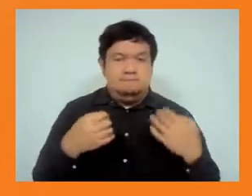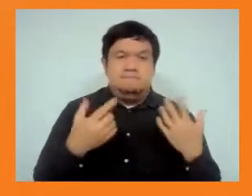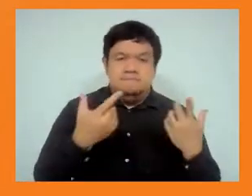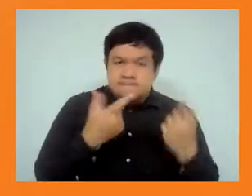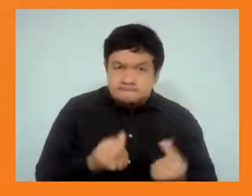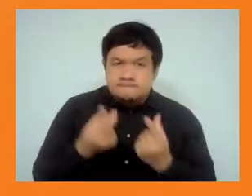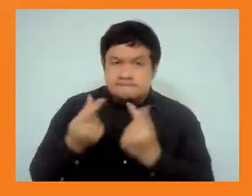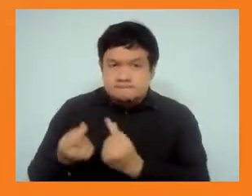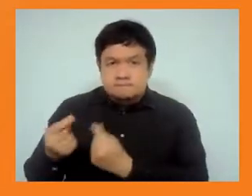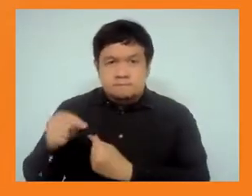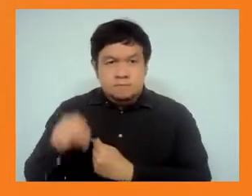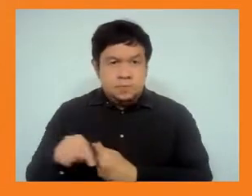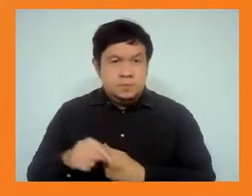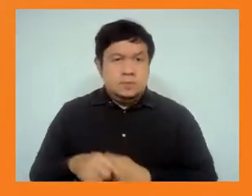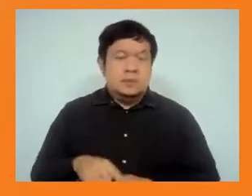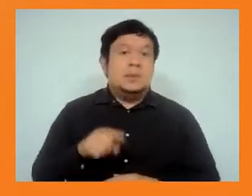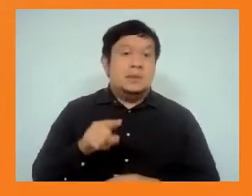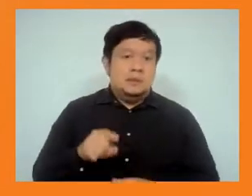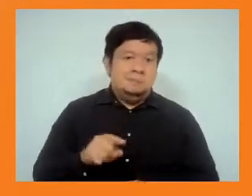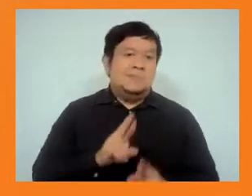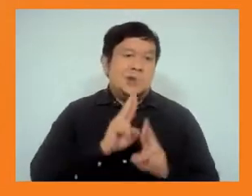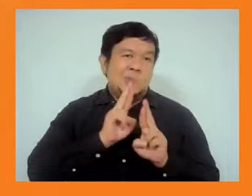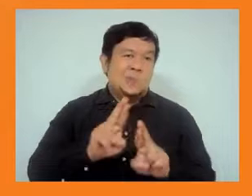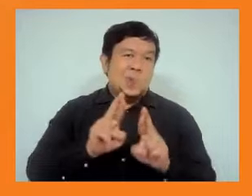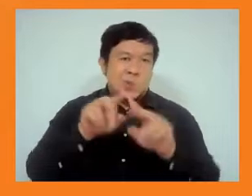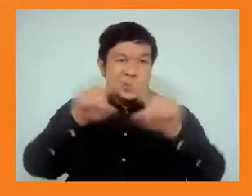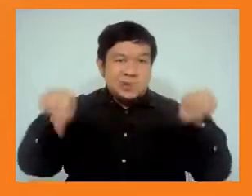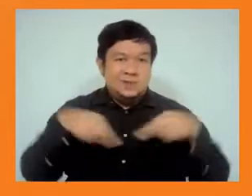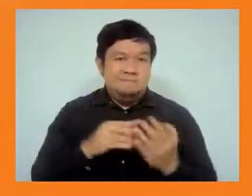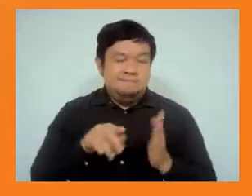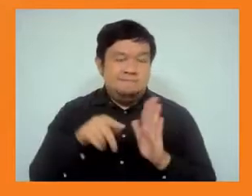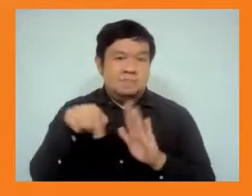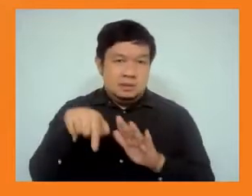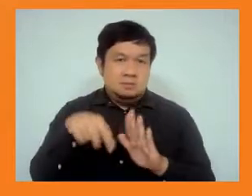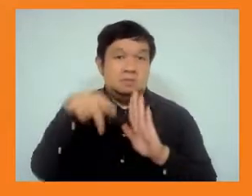Let me cut to another city,